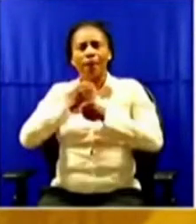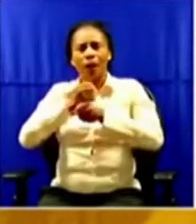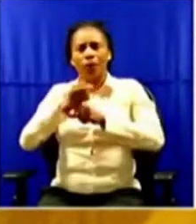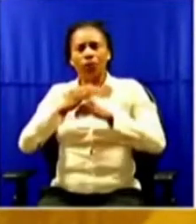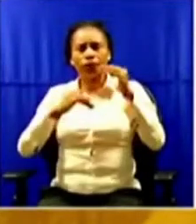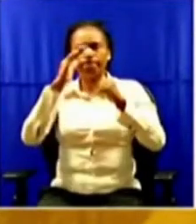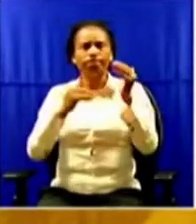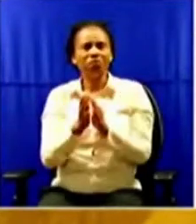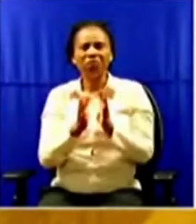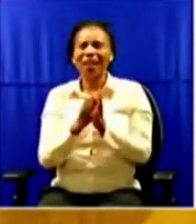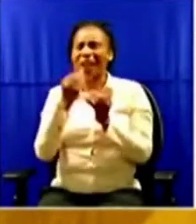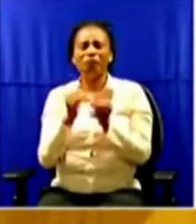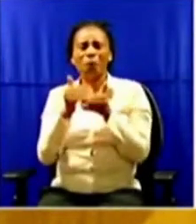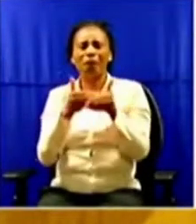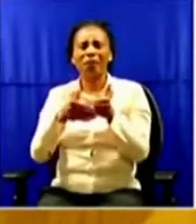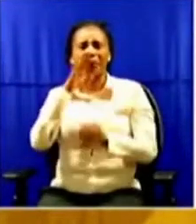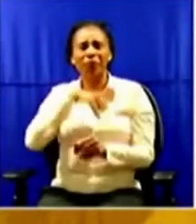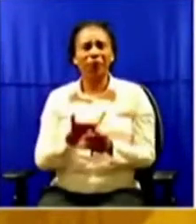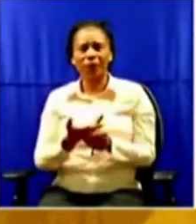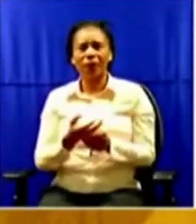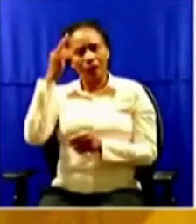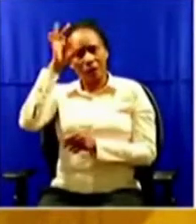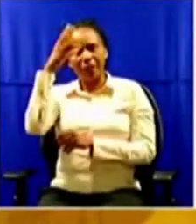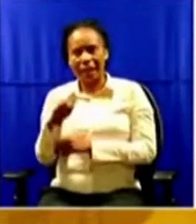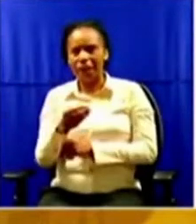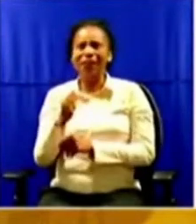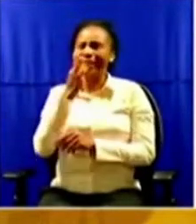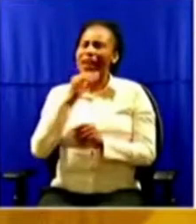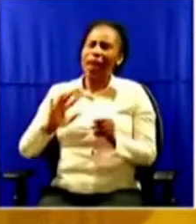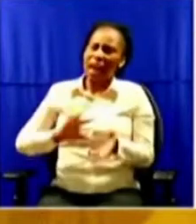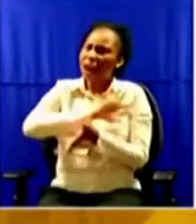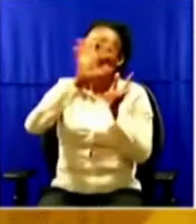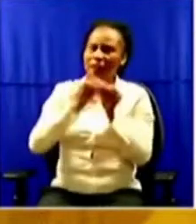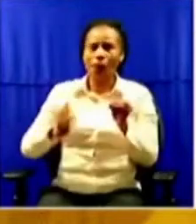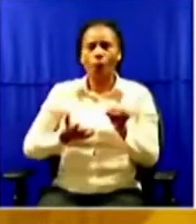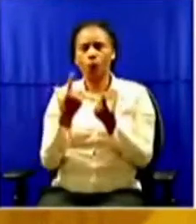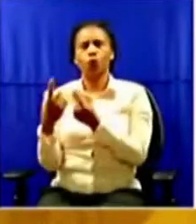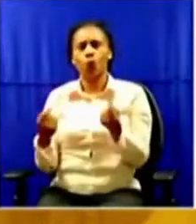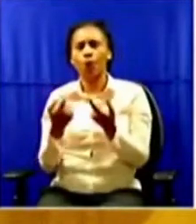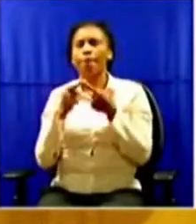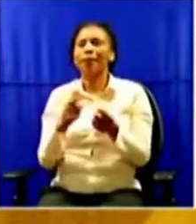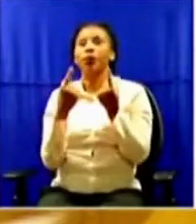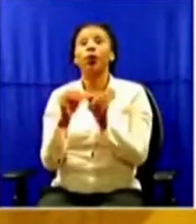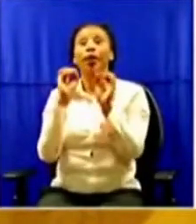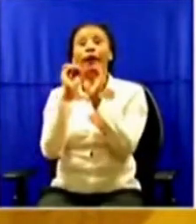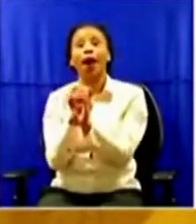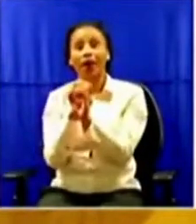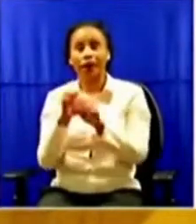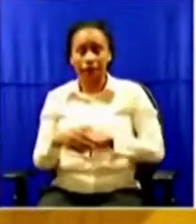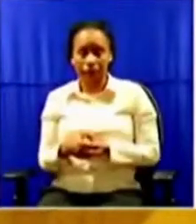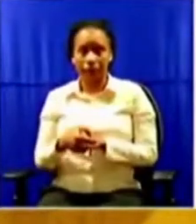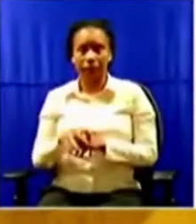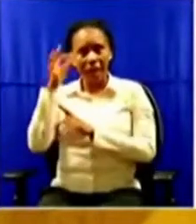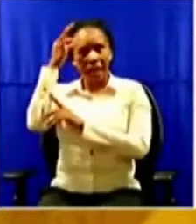of. We have a government who says they want to do everything, but isn't doing anything. The government just